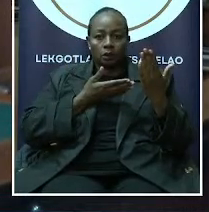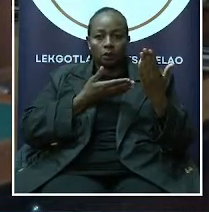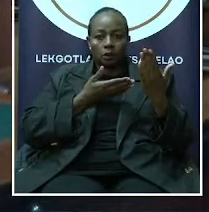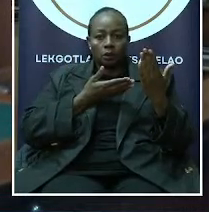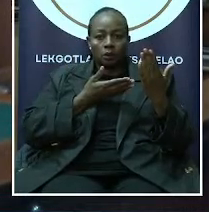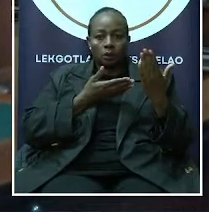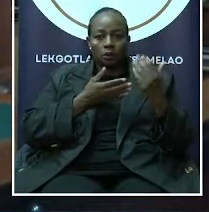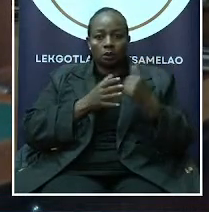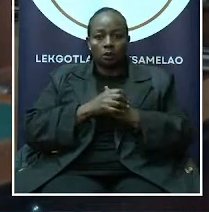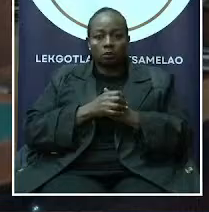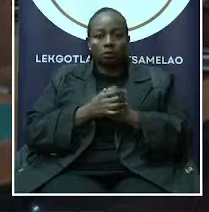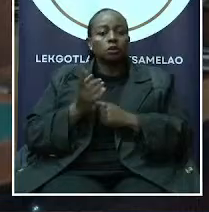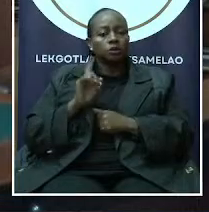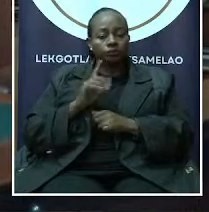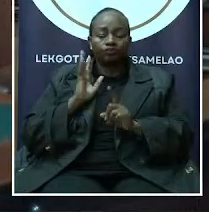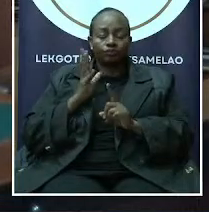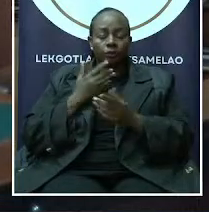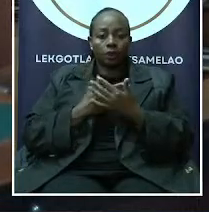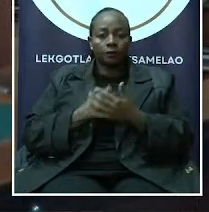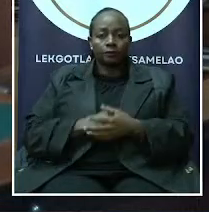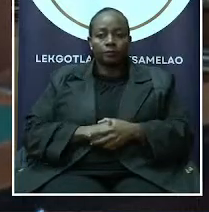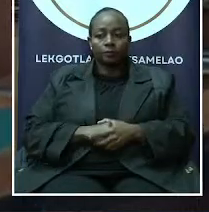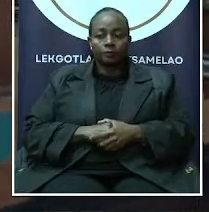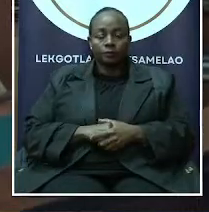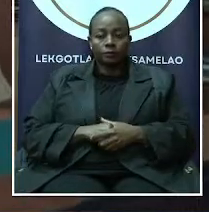You may speak.